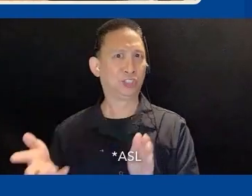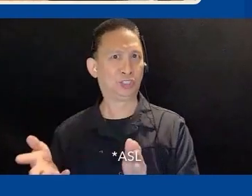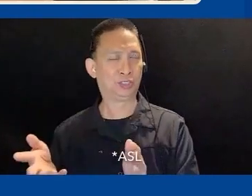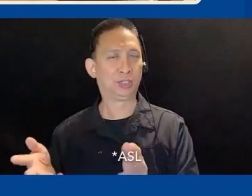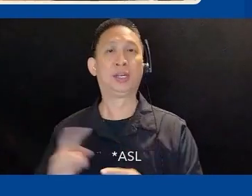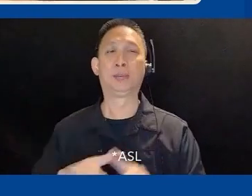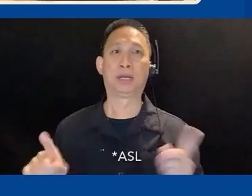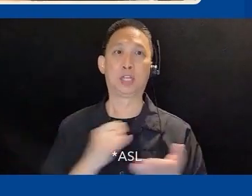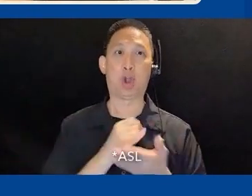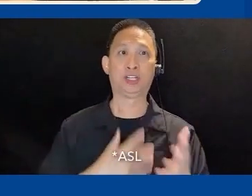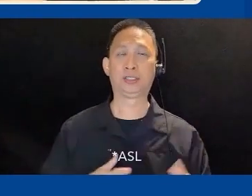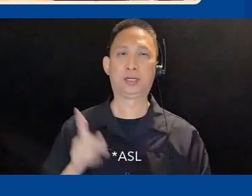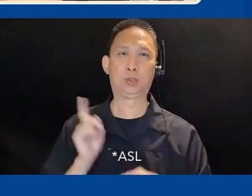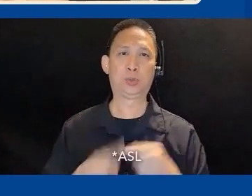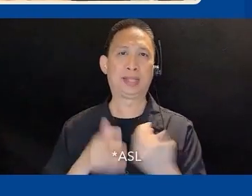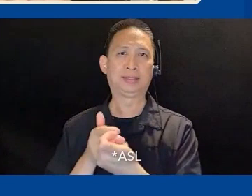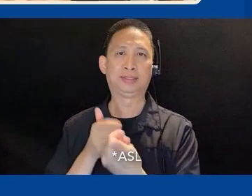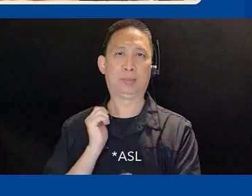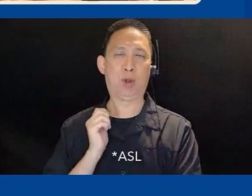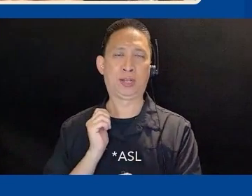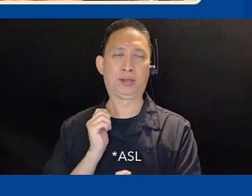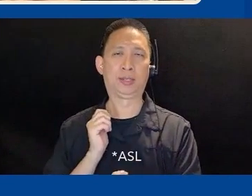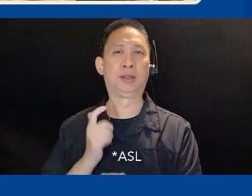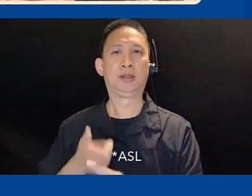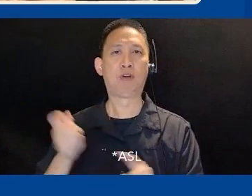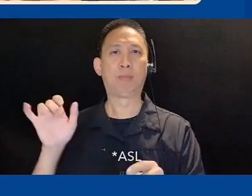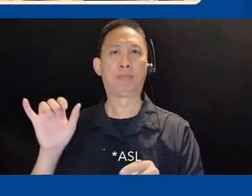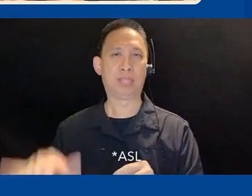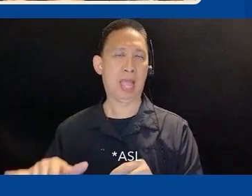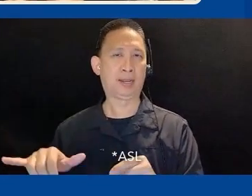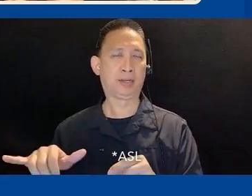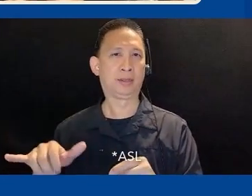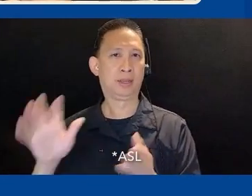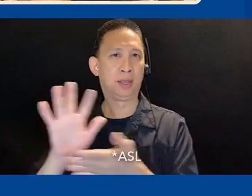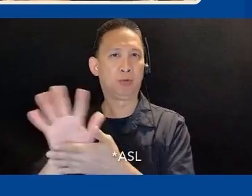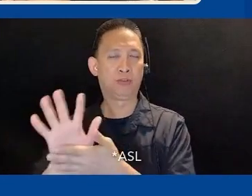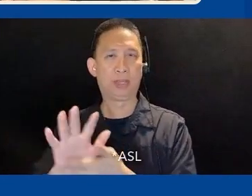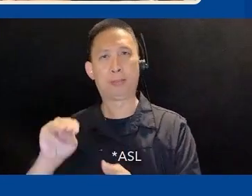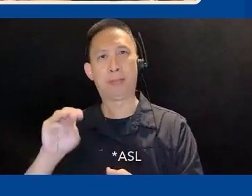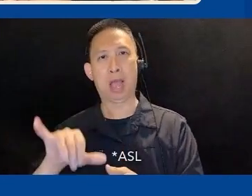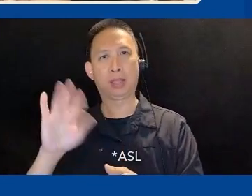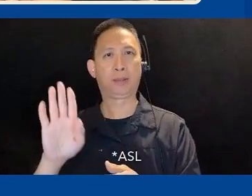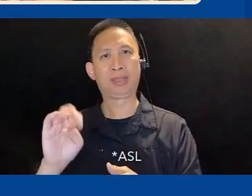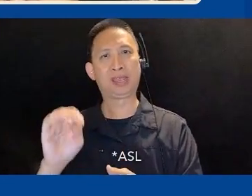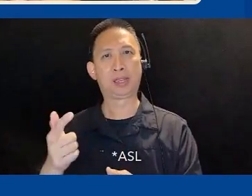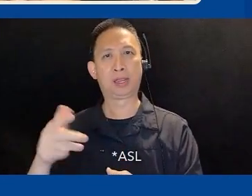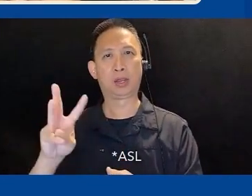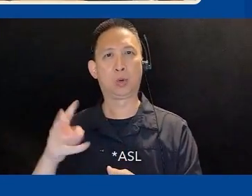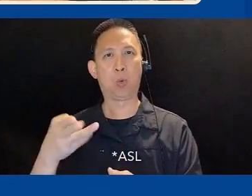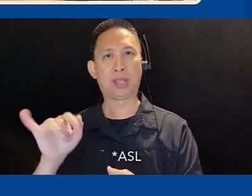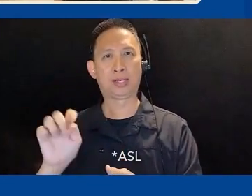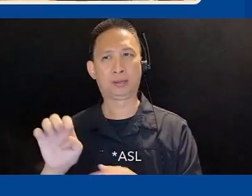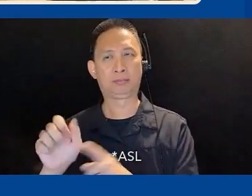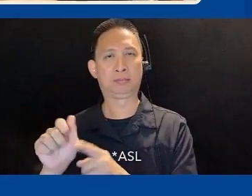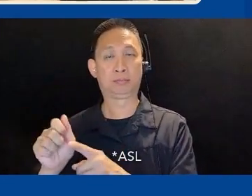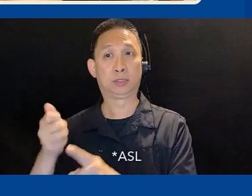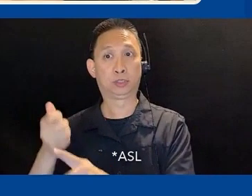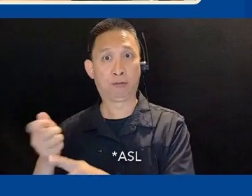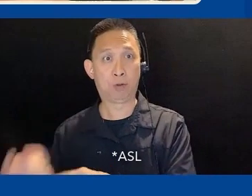art. And it was very clear what her intention was. And she, you know, said it clearly of like trying to go into the region and, you